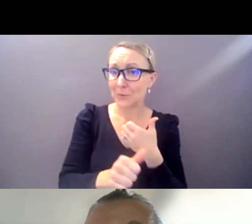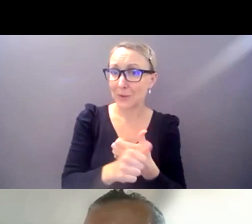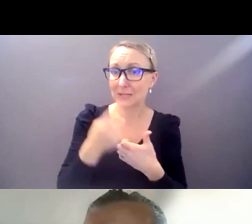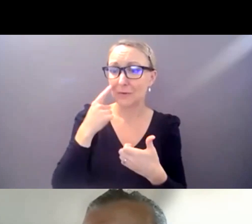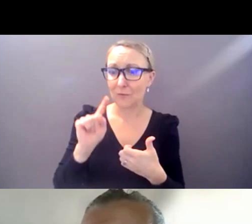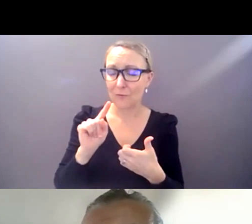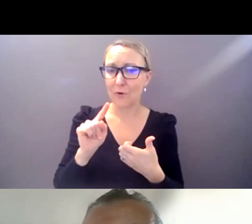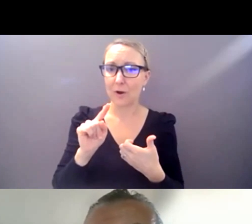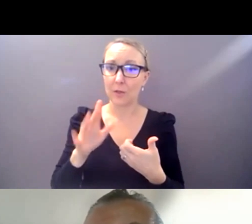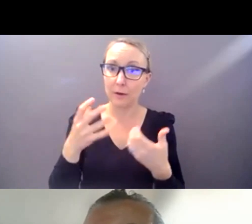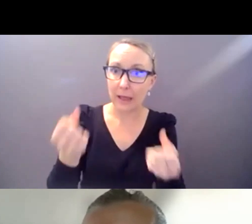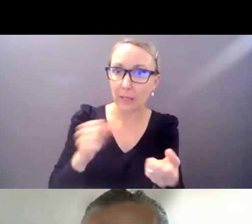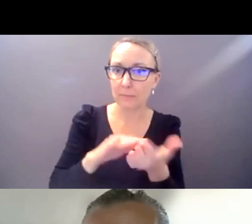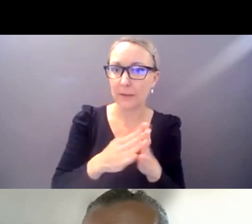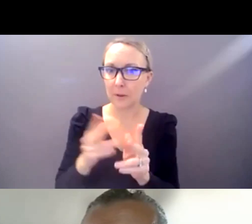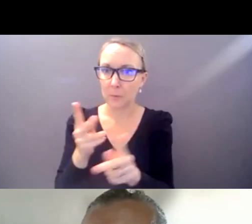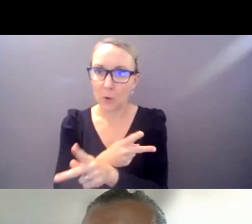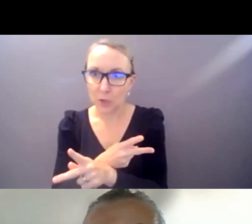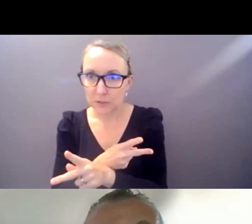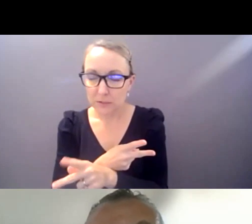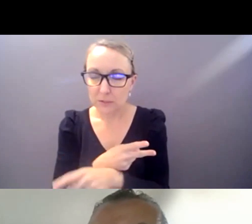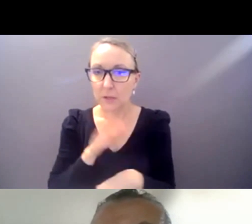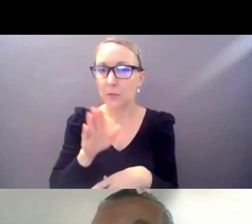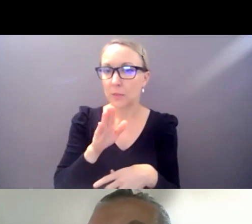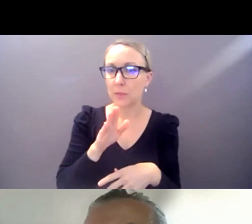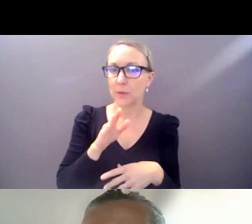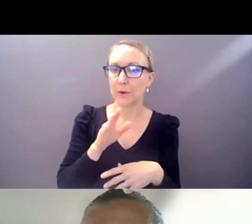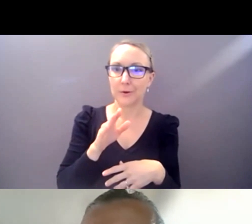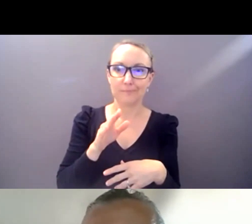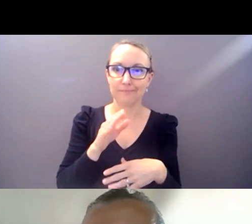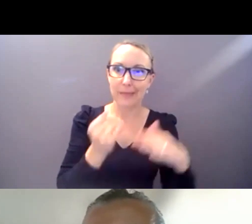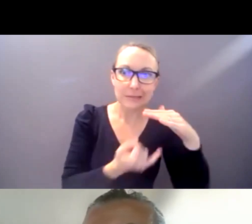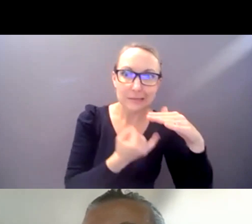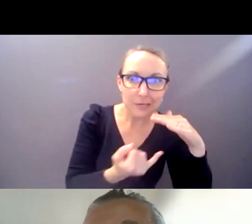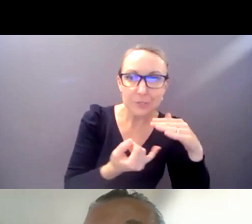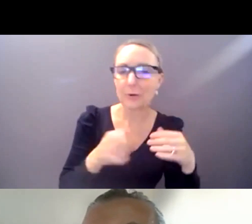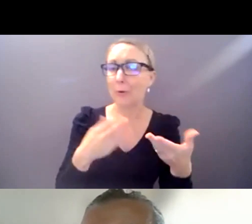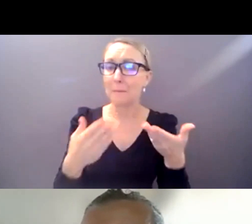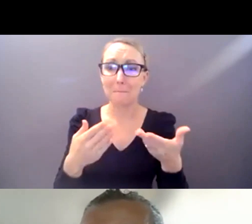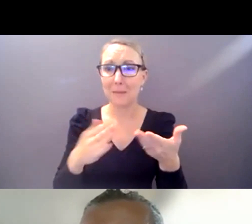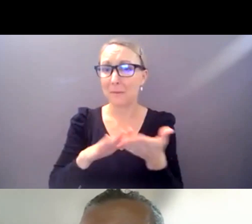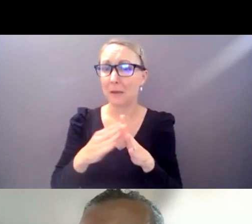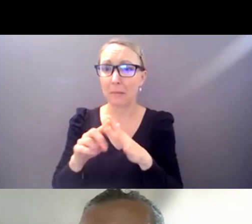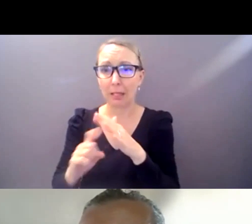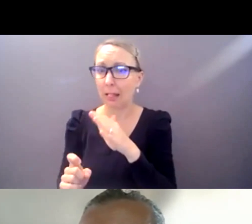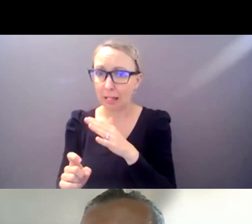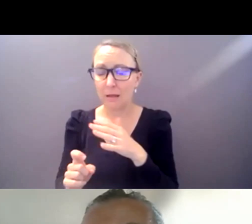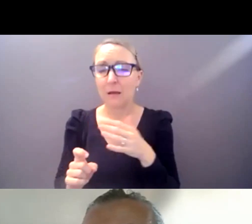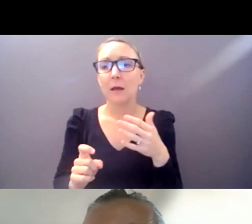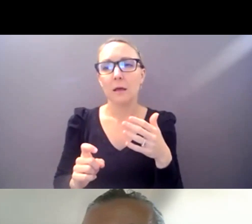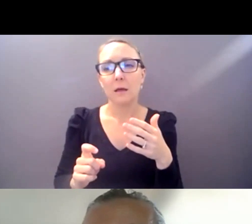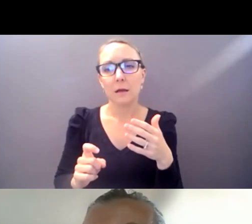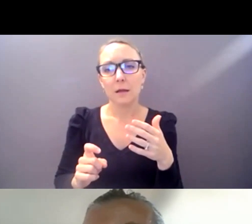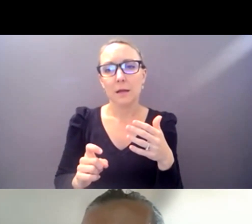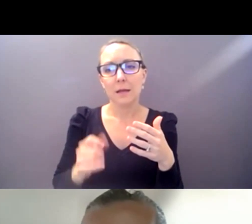exacerbating their health conditions, their social isolation, or just falling through the cracks is significantly